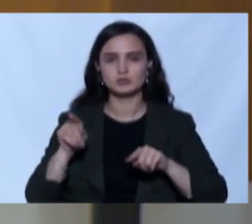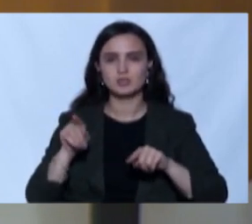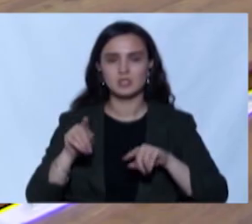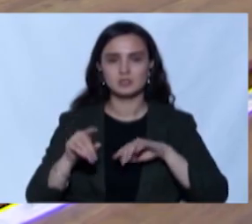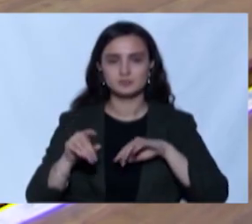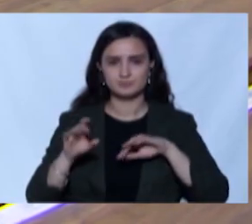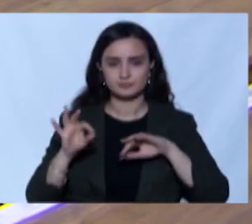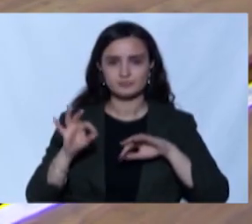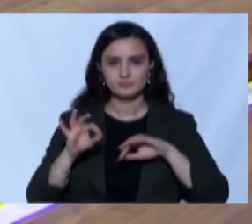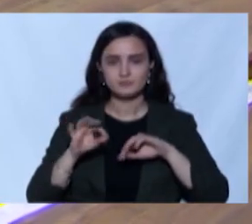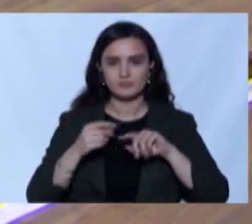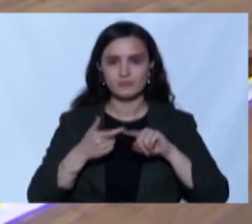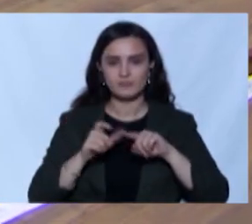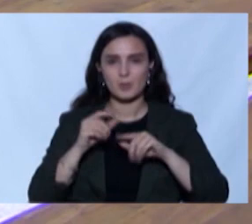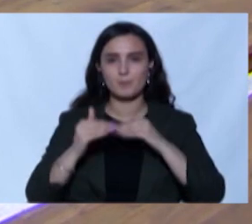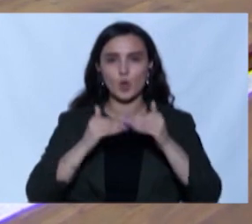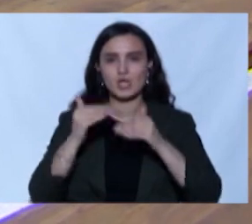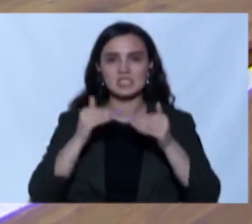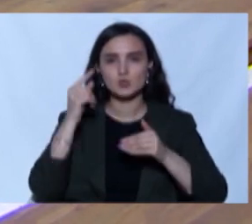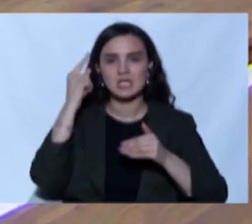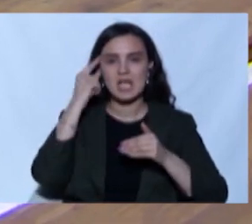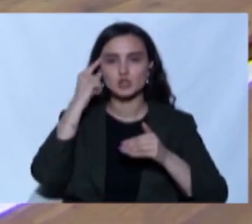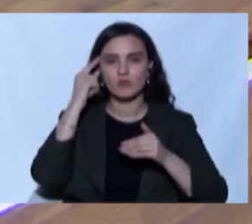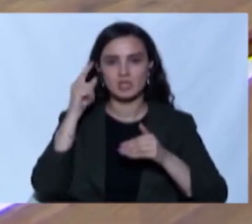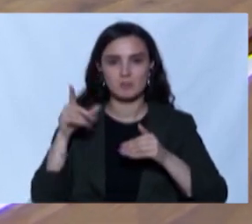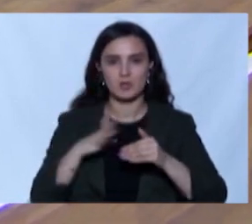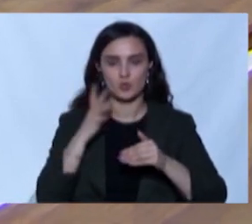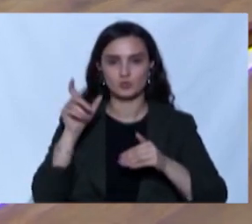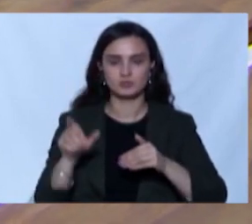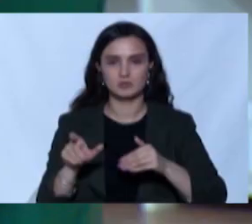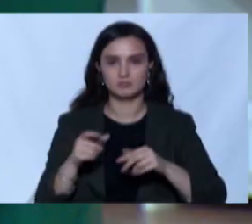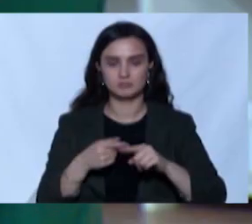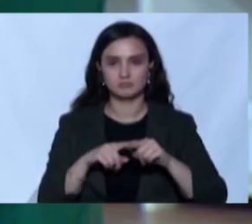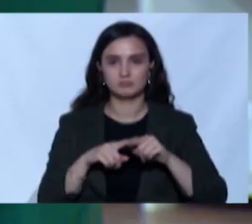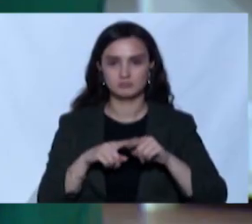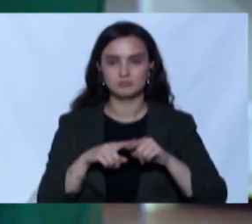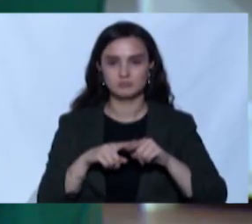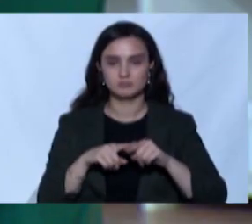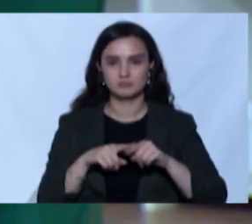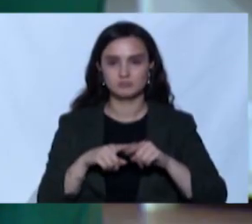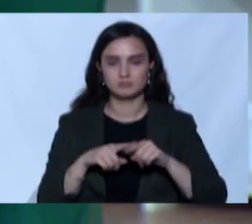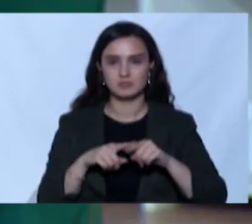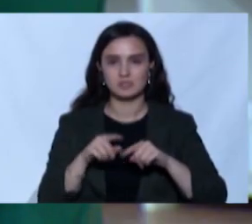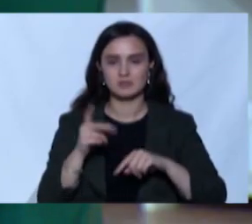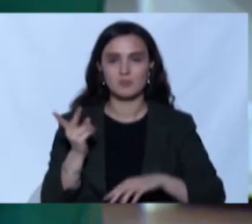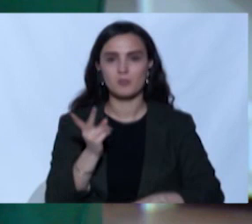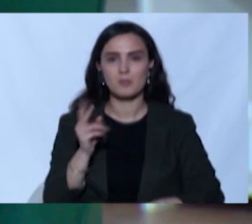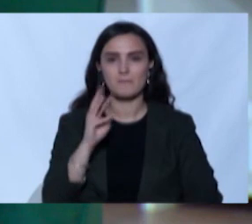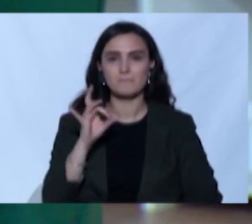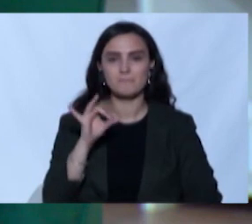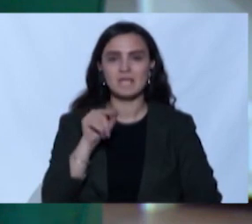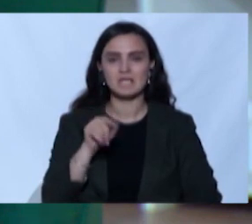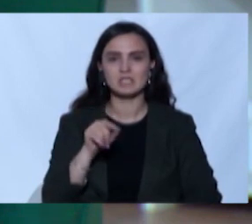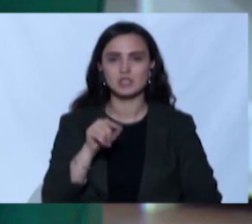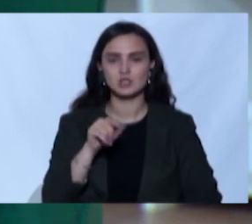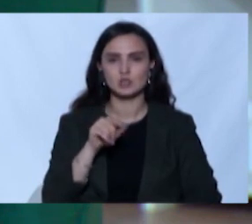with the more progressive ideas of his time. They were certainly anti-establishment, this couple, and Mary Wollstonecraft